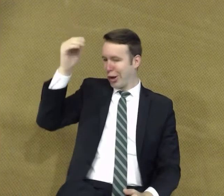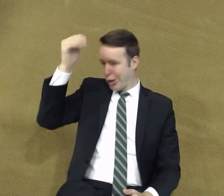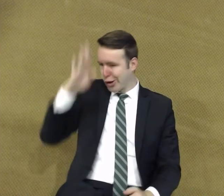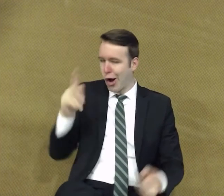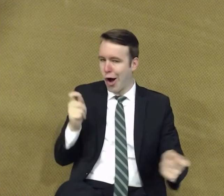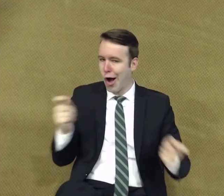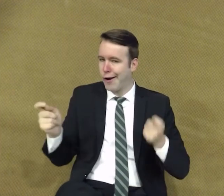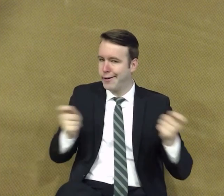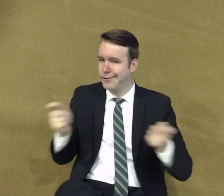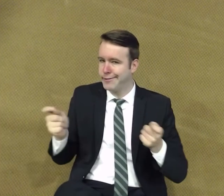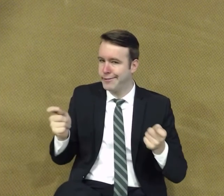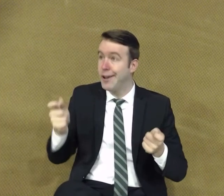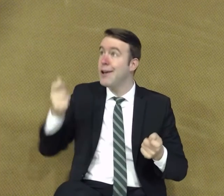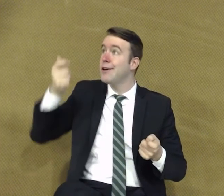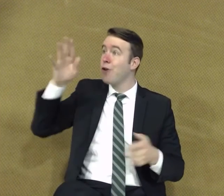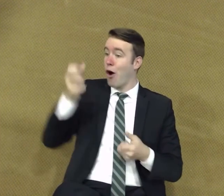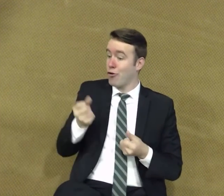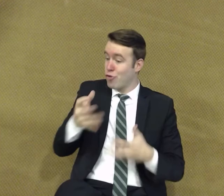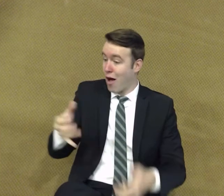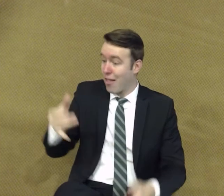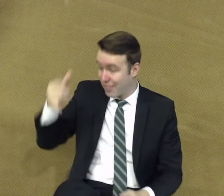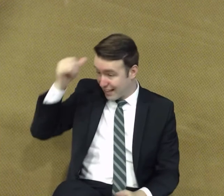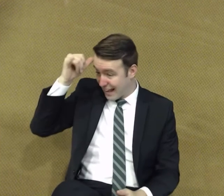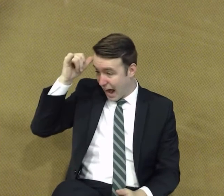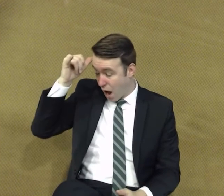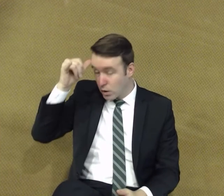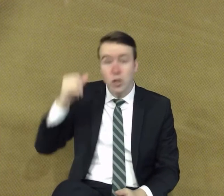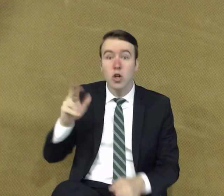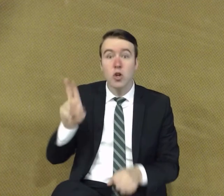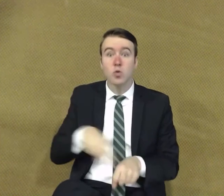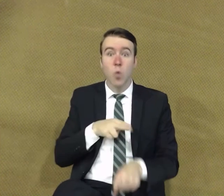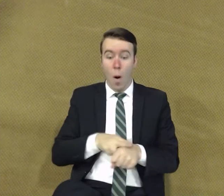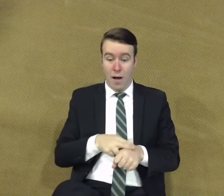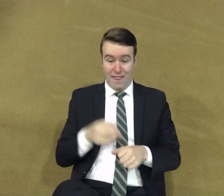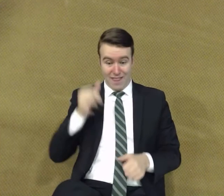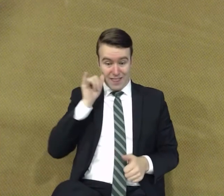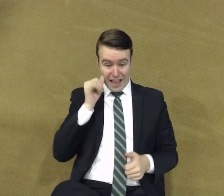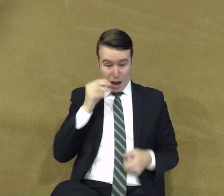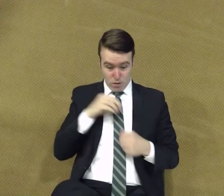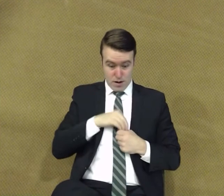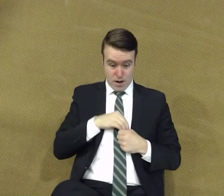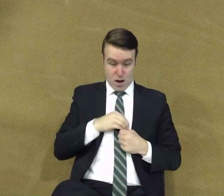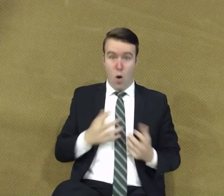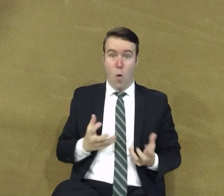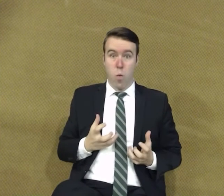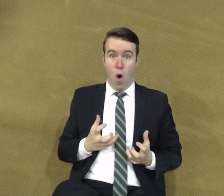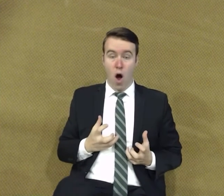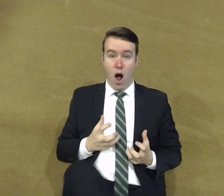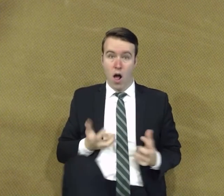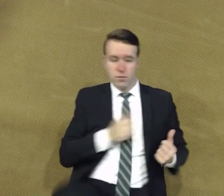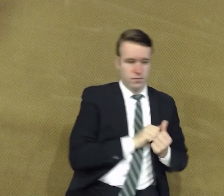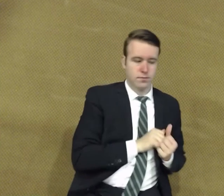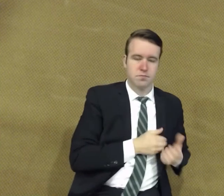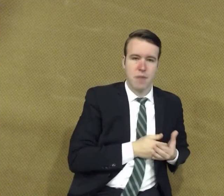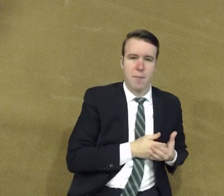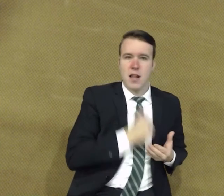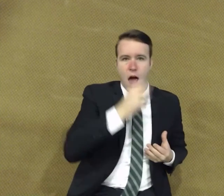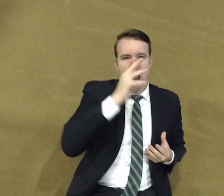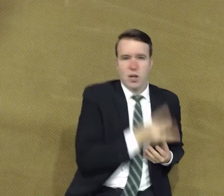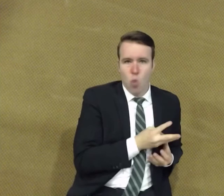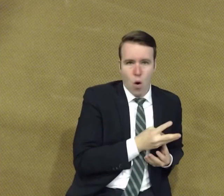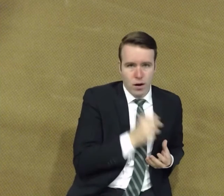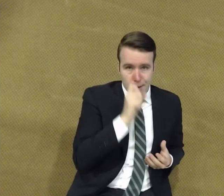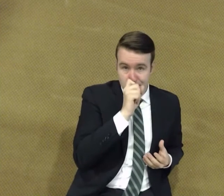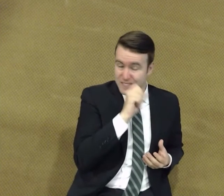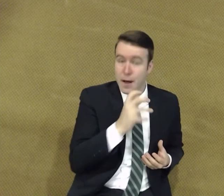because it's causing the cows to violate the biological heartbeat of a